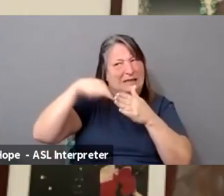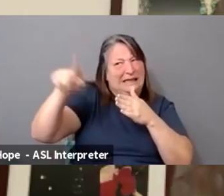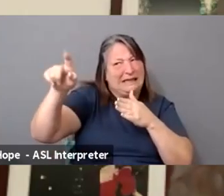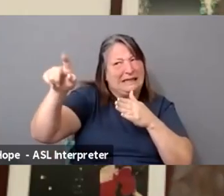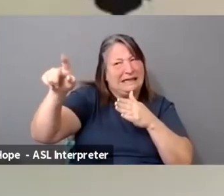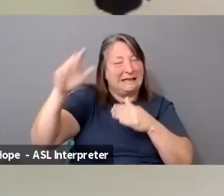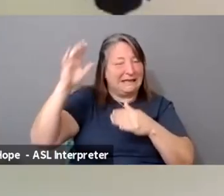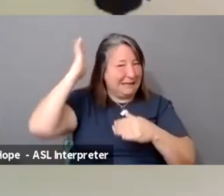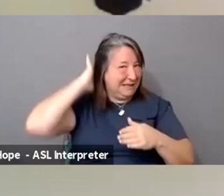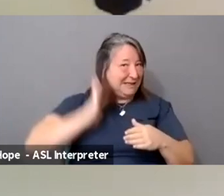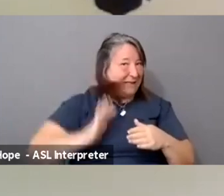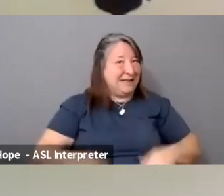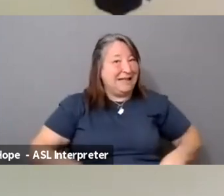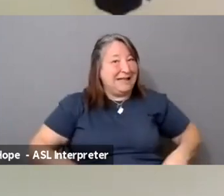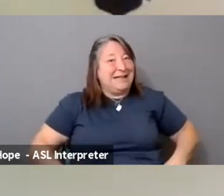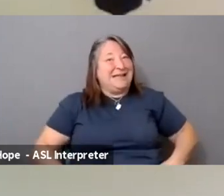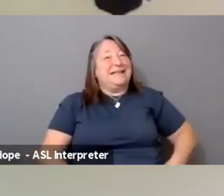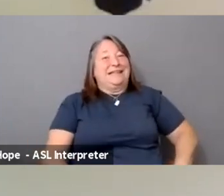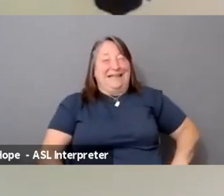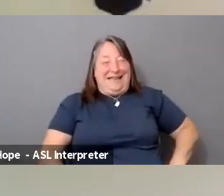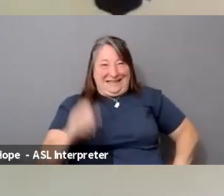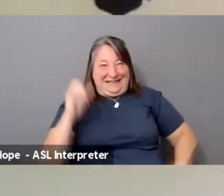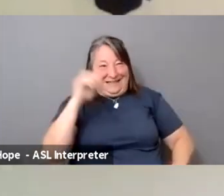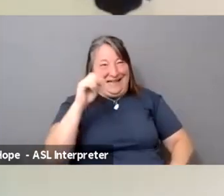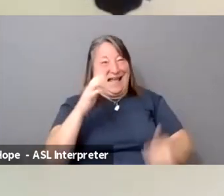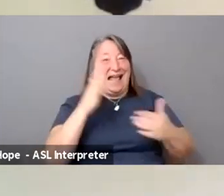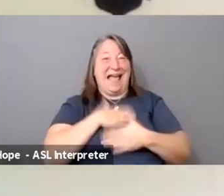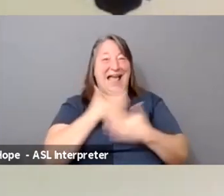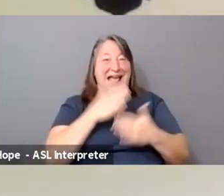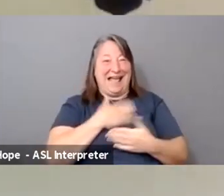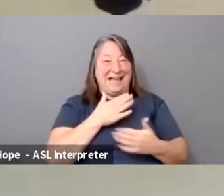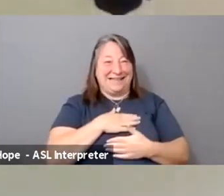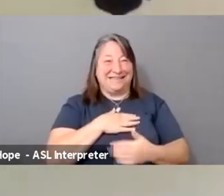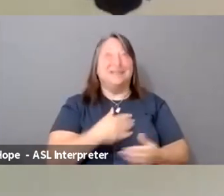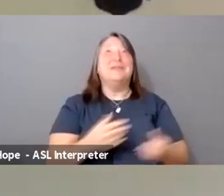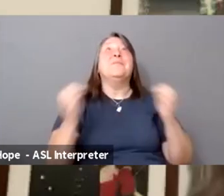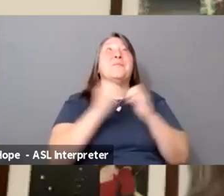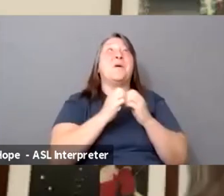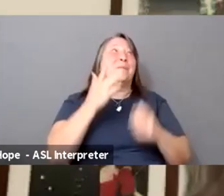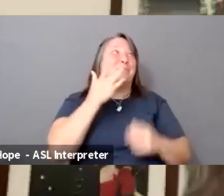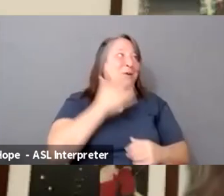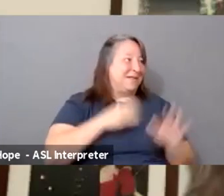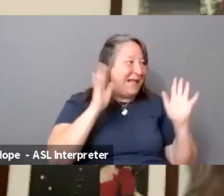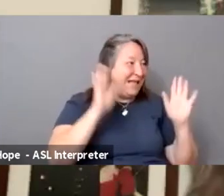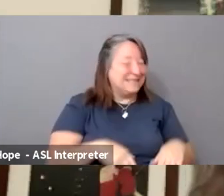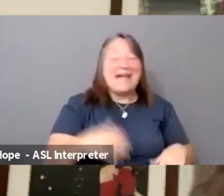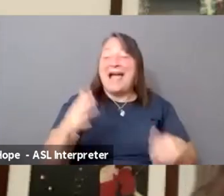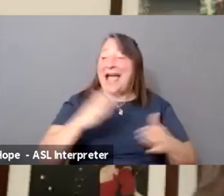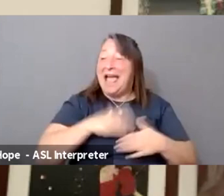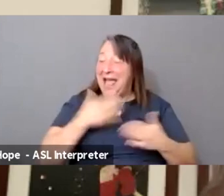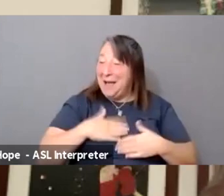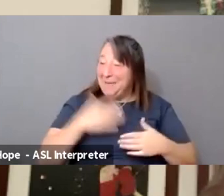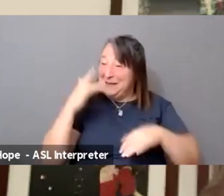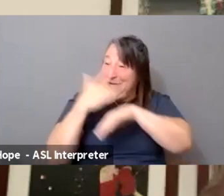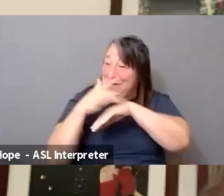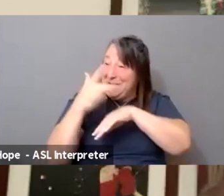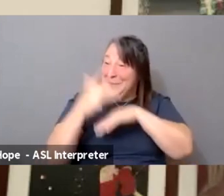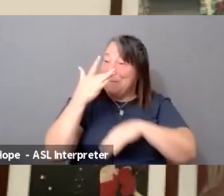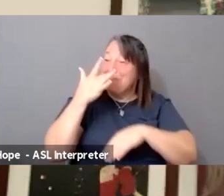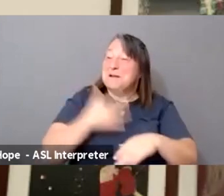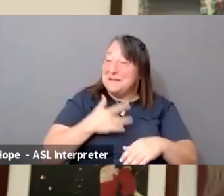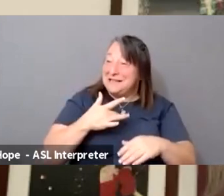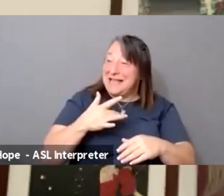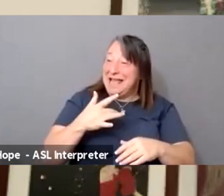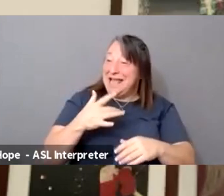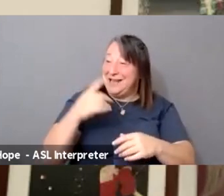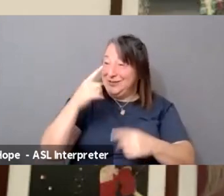sometime? Oh, no. Yeah, so happy. More birthdays. Yeah, happy early birthday to you. But for